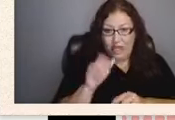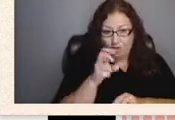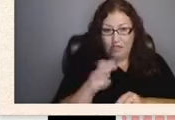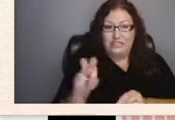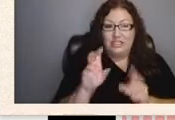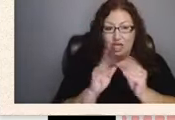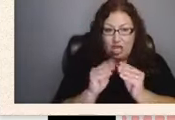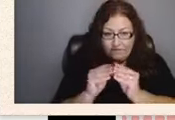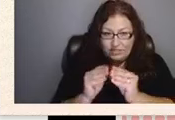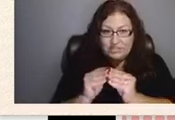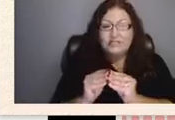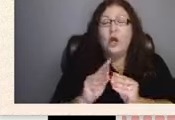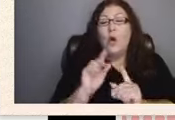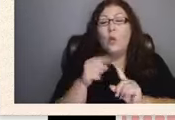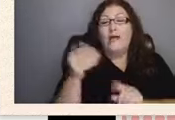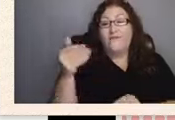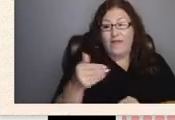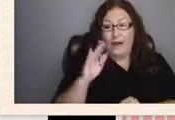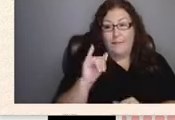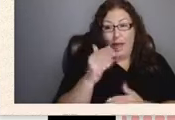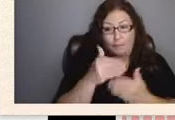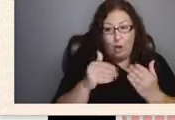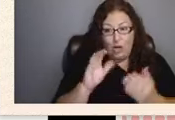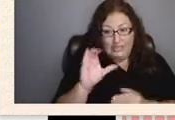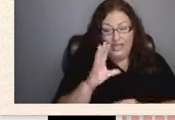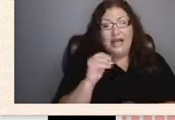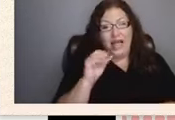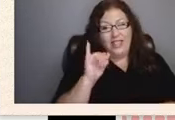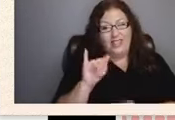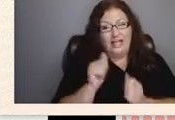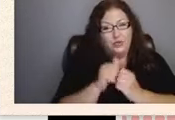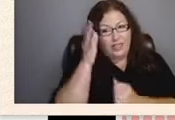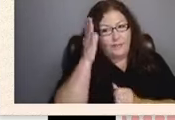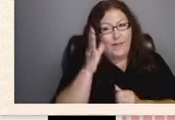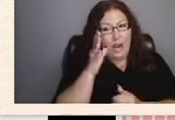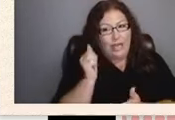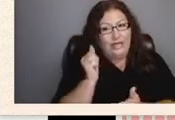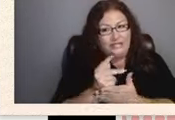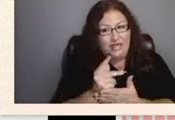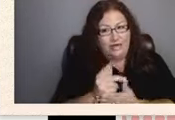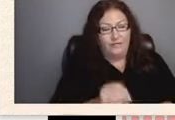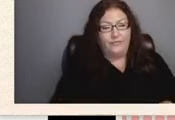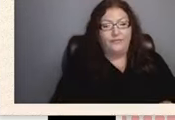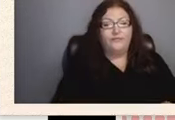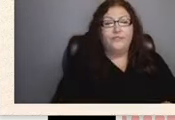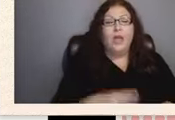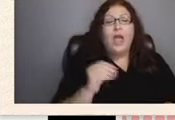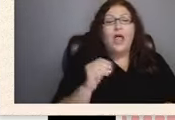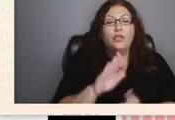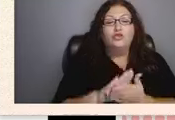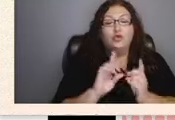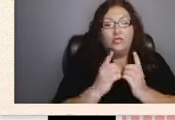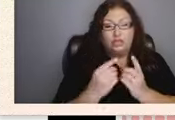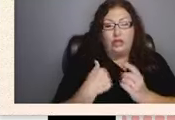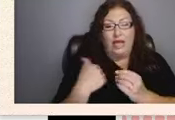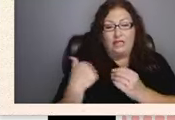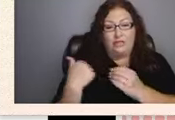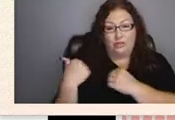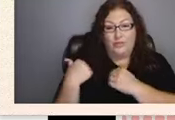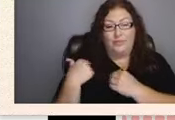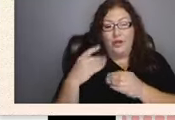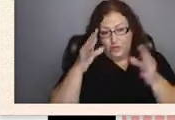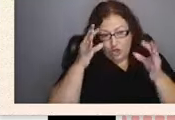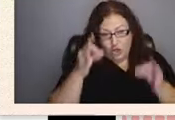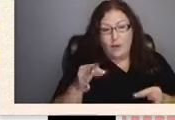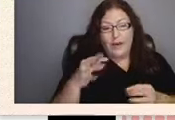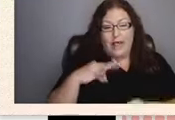when invited by Part C, and that is with parent consent. And the school district has the responsibility of determining eligibility